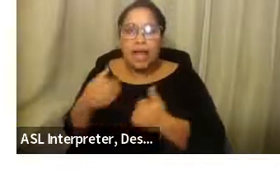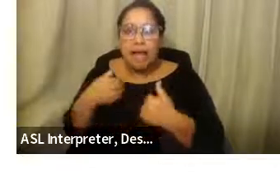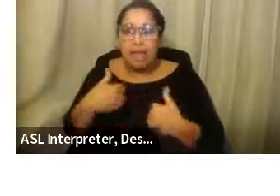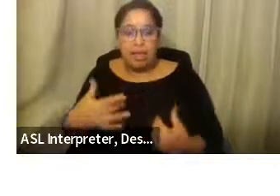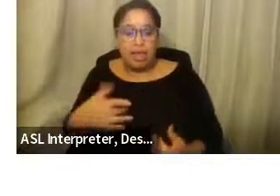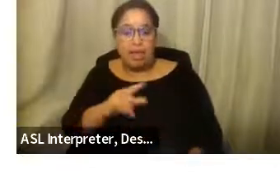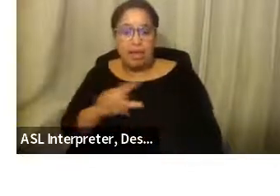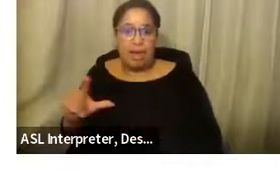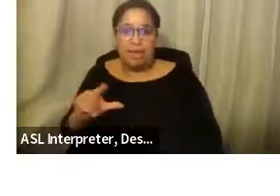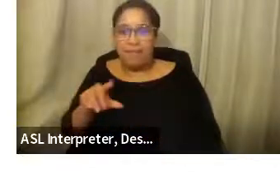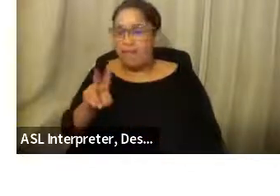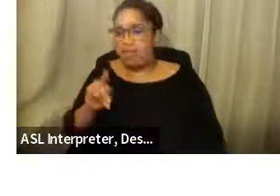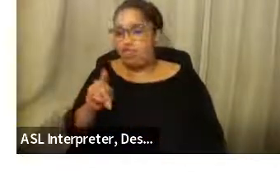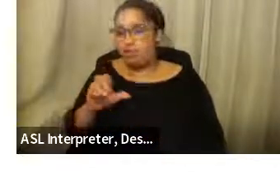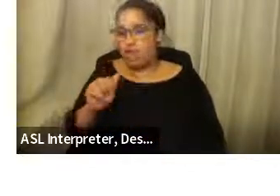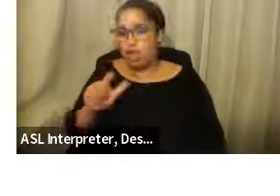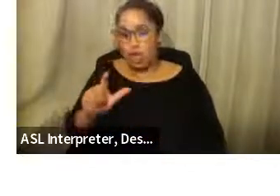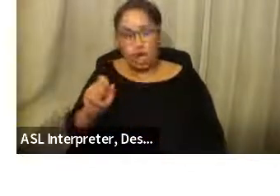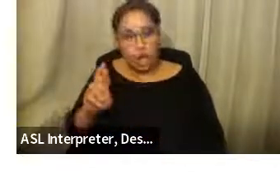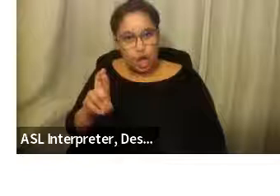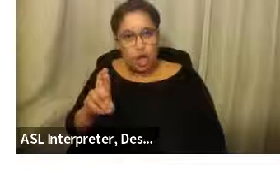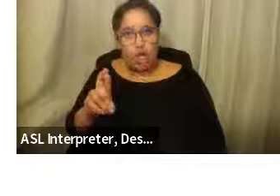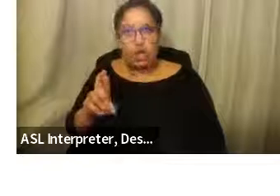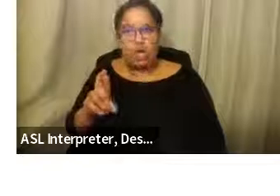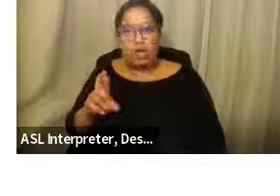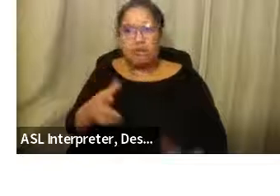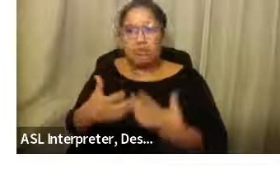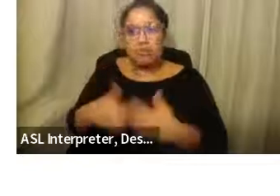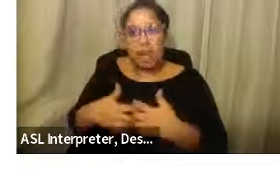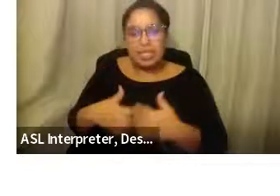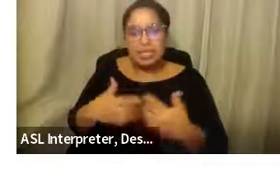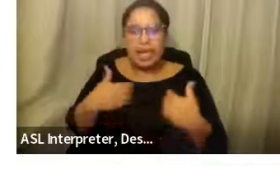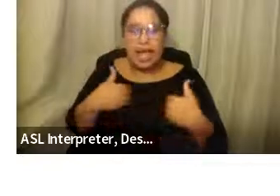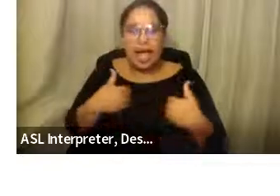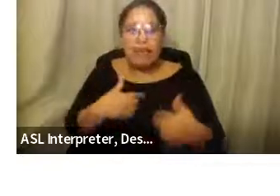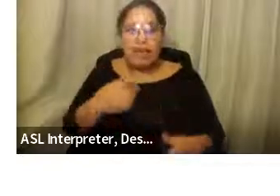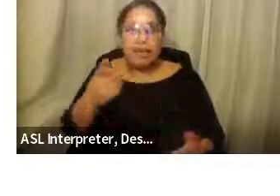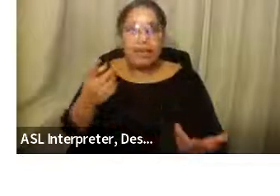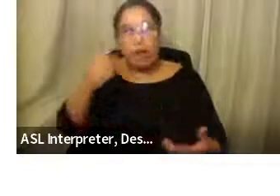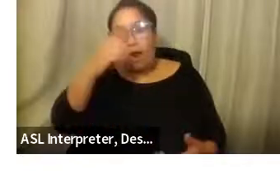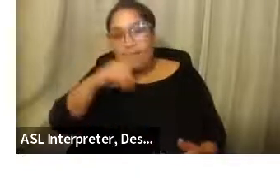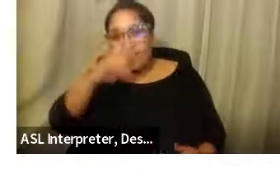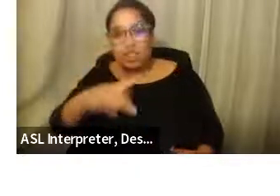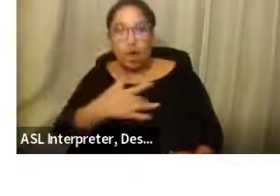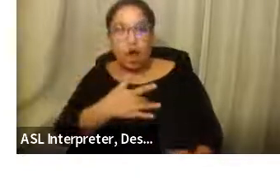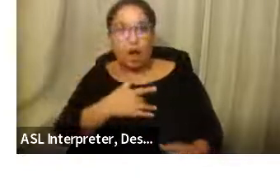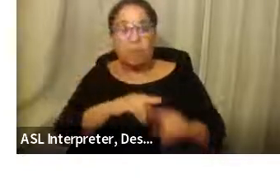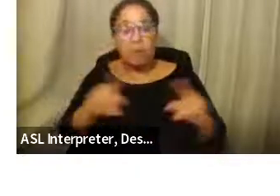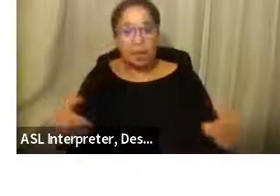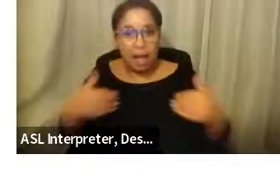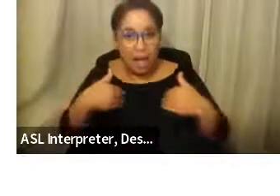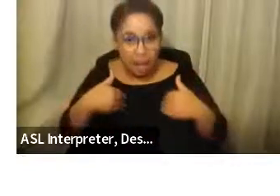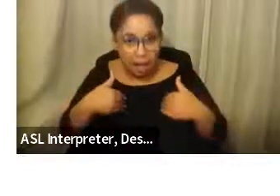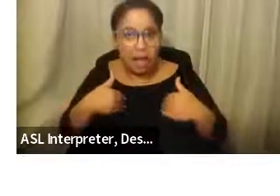device. So they're walking around, with an artificial heart. But we have special protocols